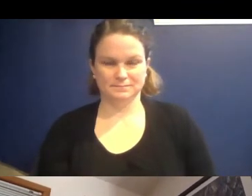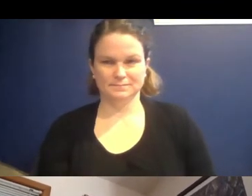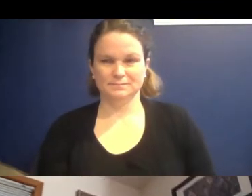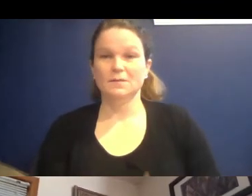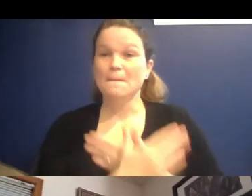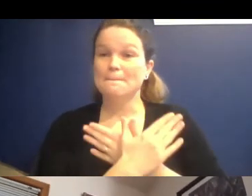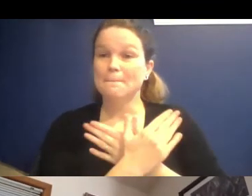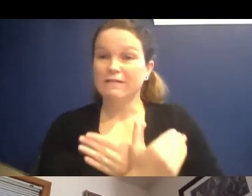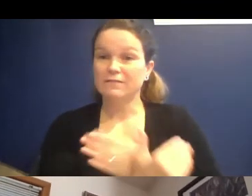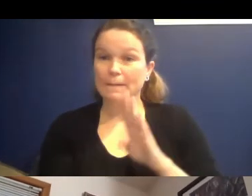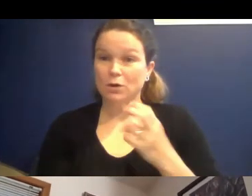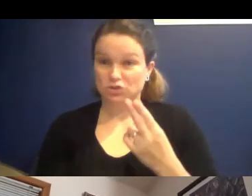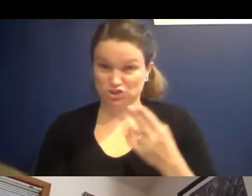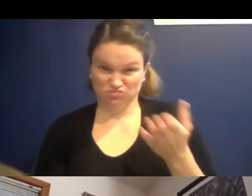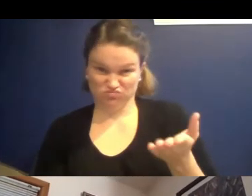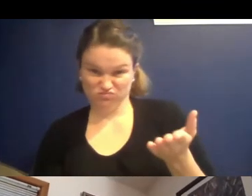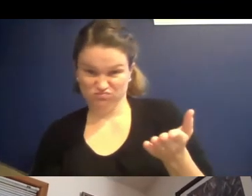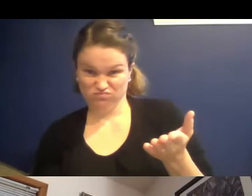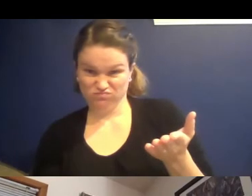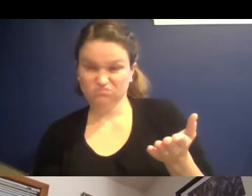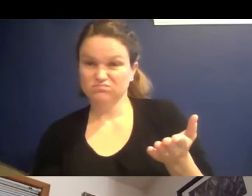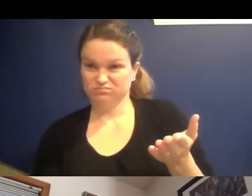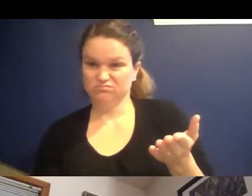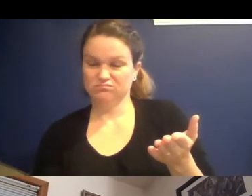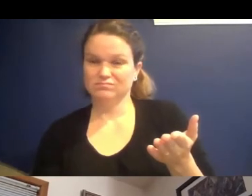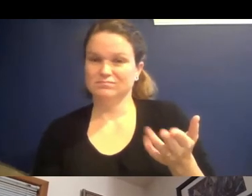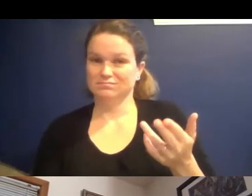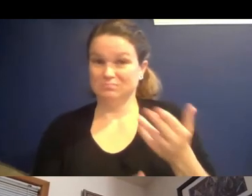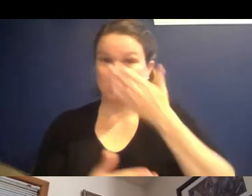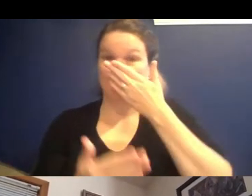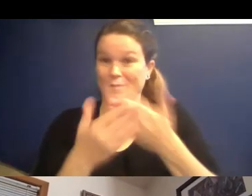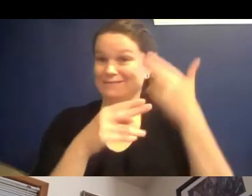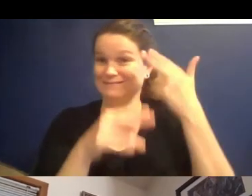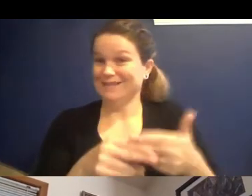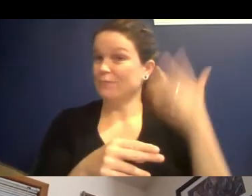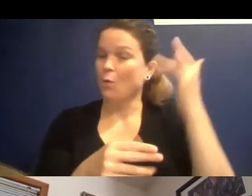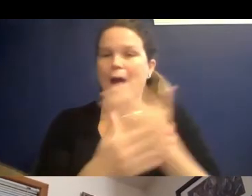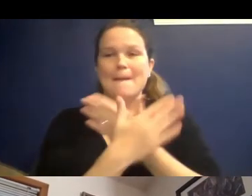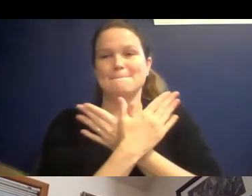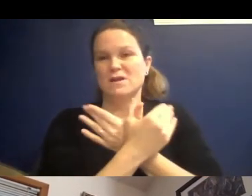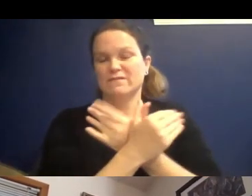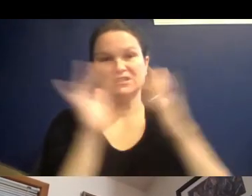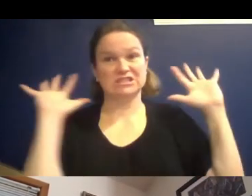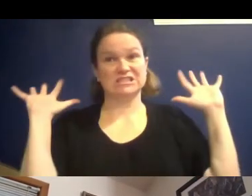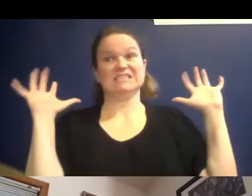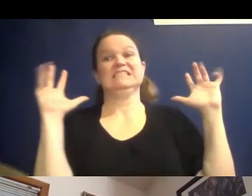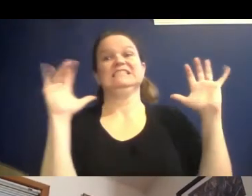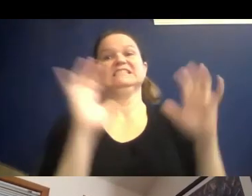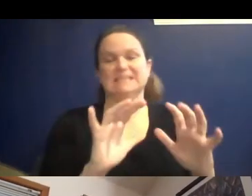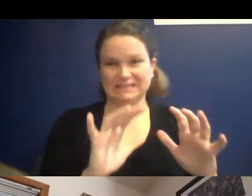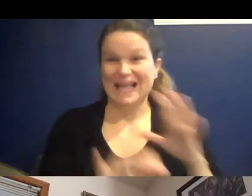Butterfly bush is named aptly because butterflies are all over it, as well as other bees and